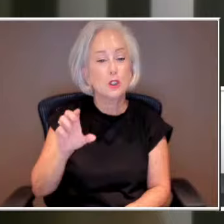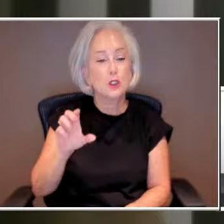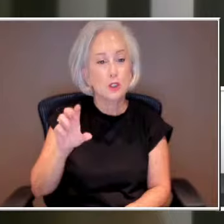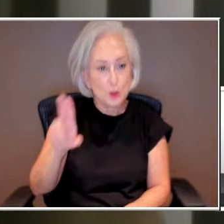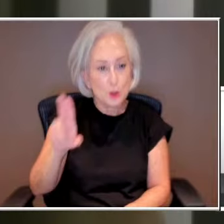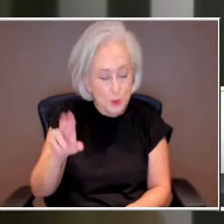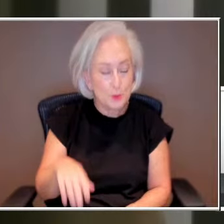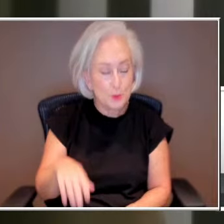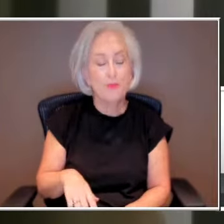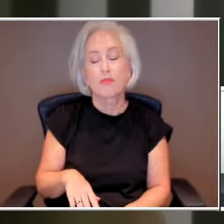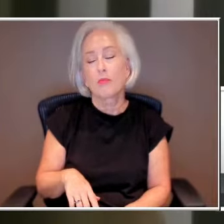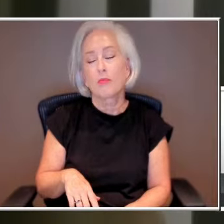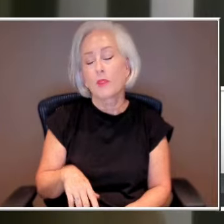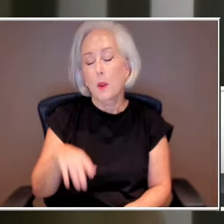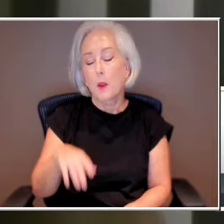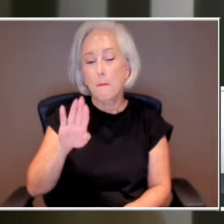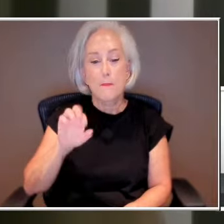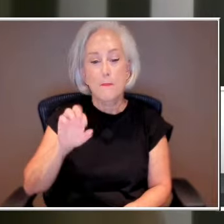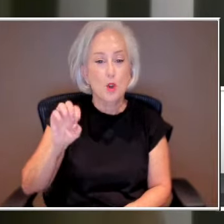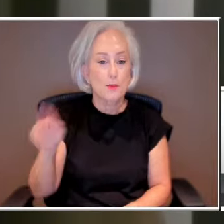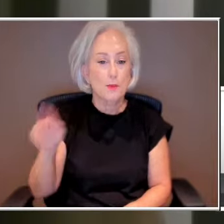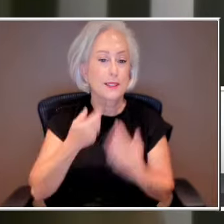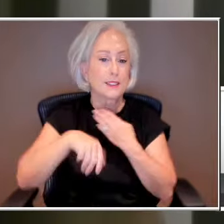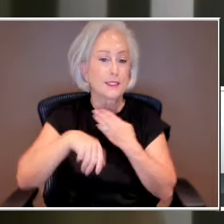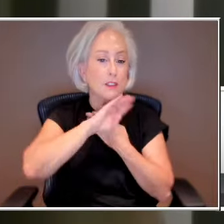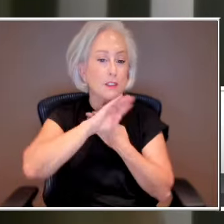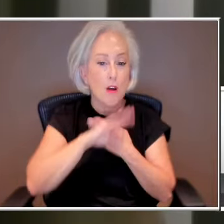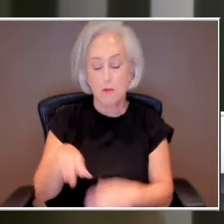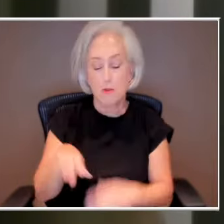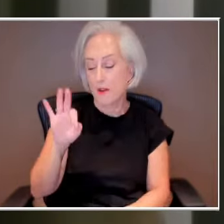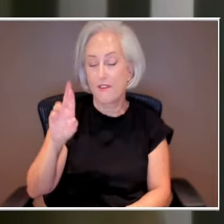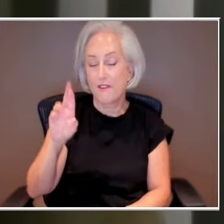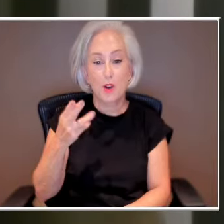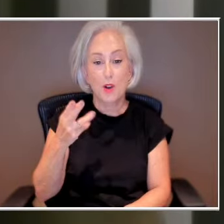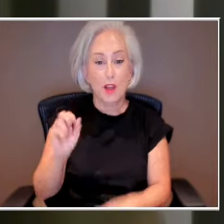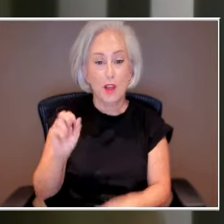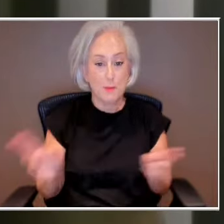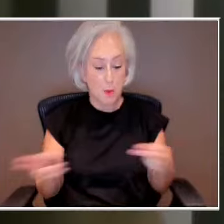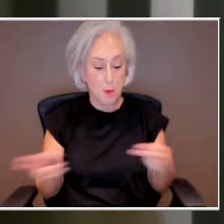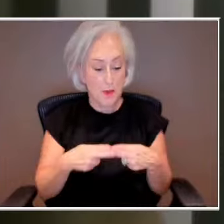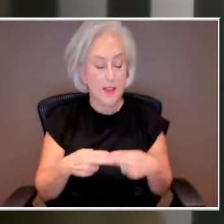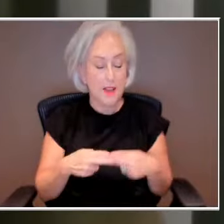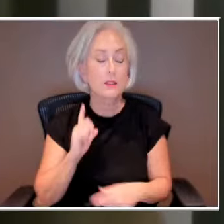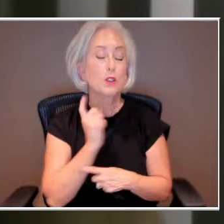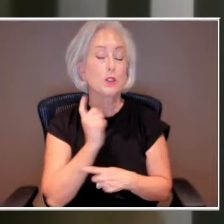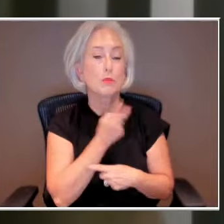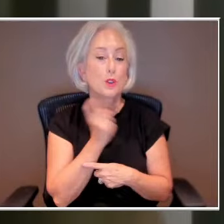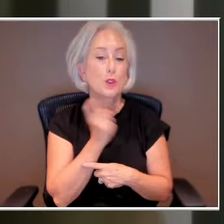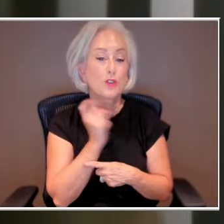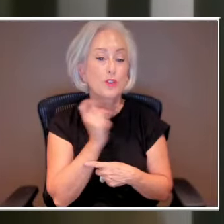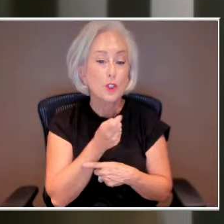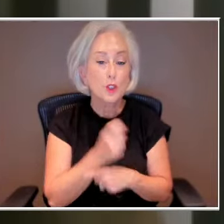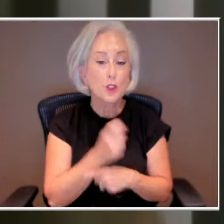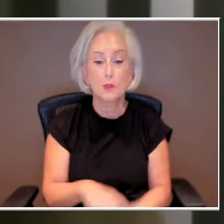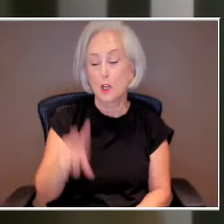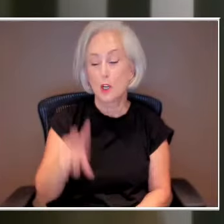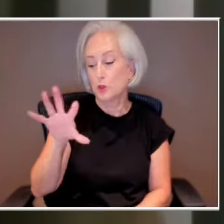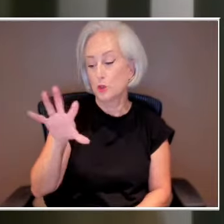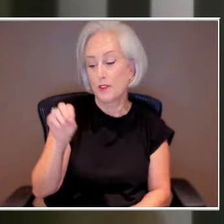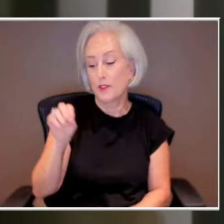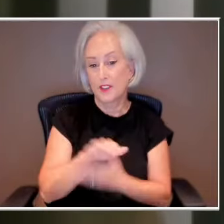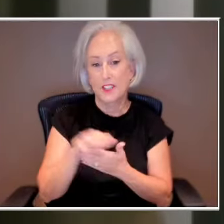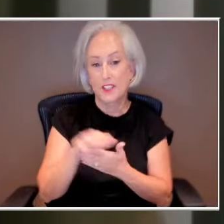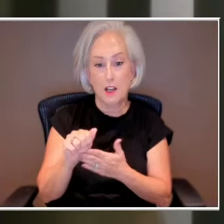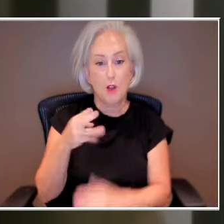bag, Ferragamo belt, some bottles of fragrances, a $250 Halls gift card. So there's some